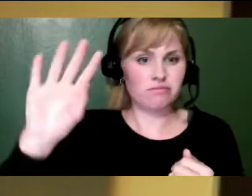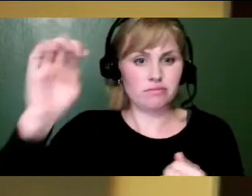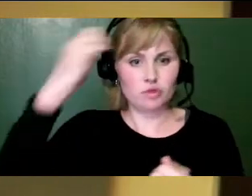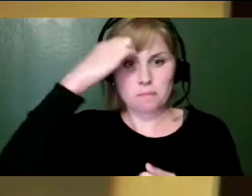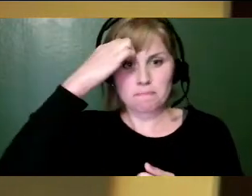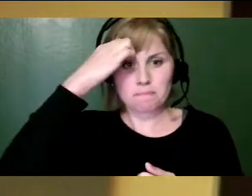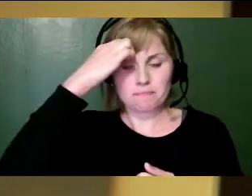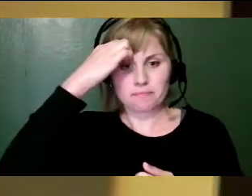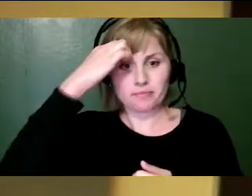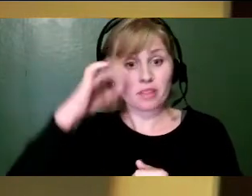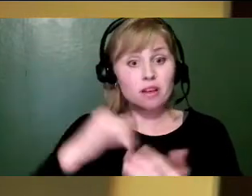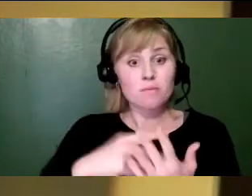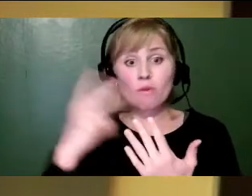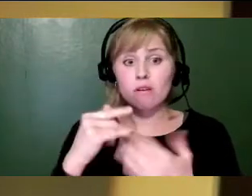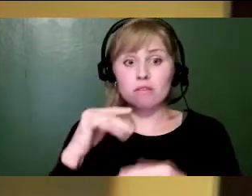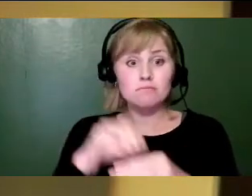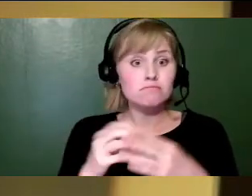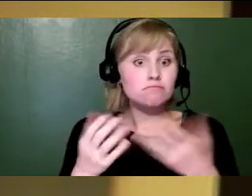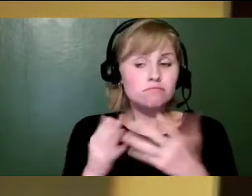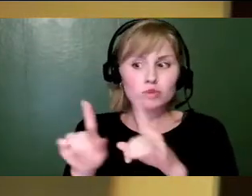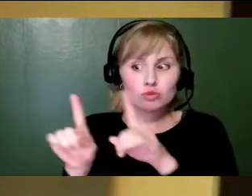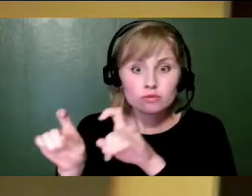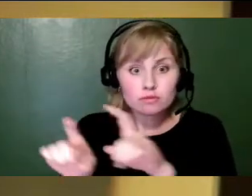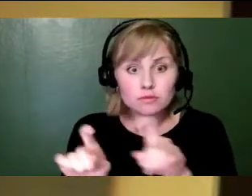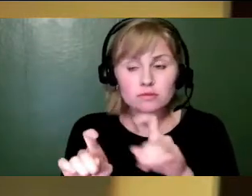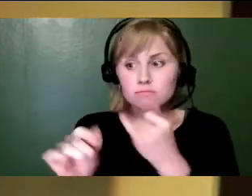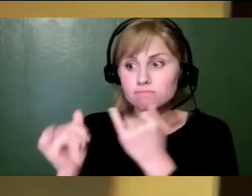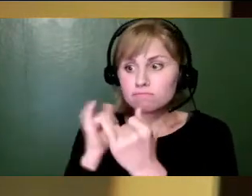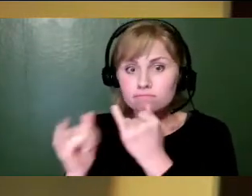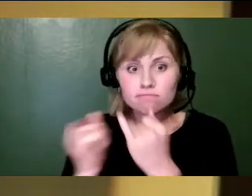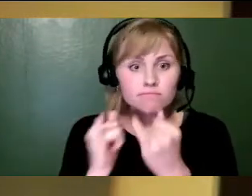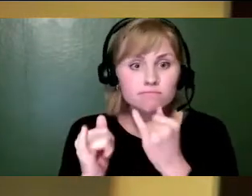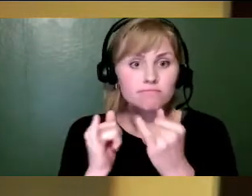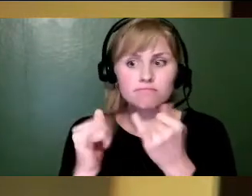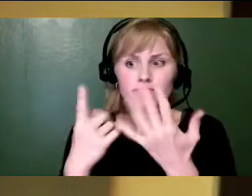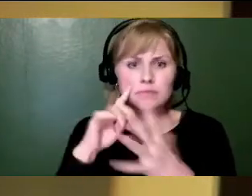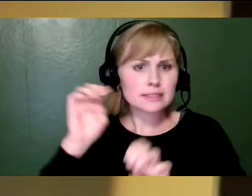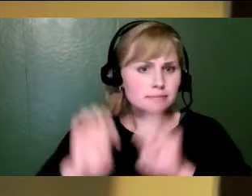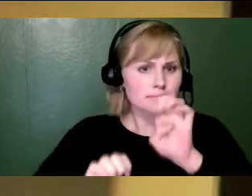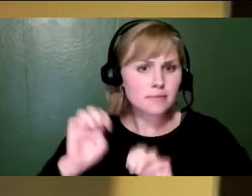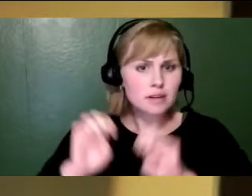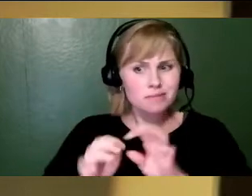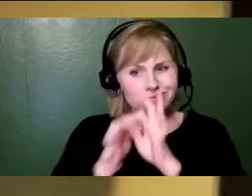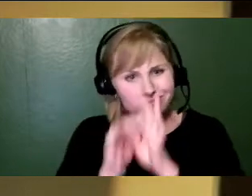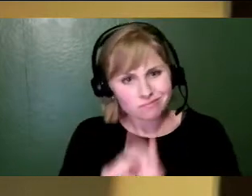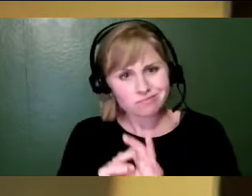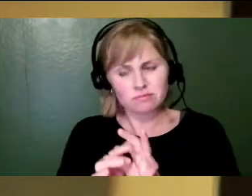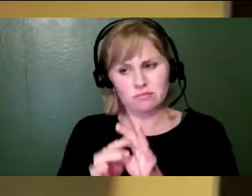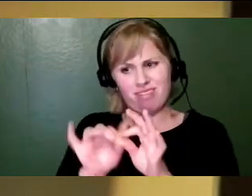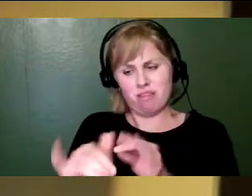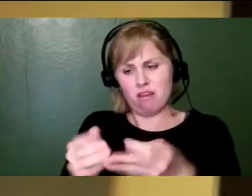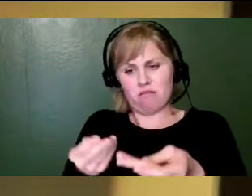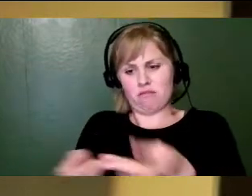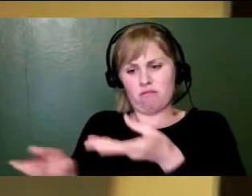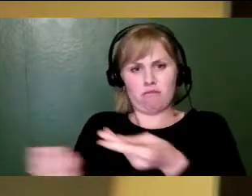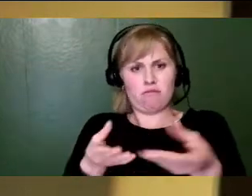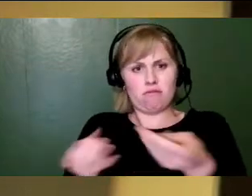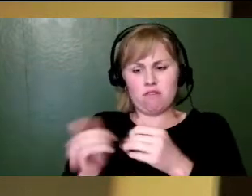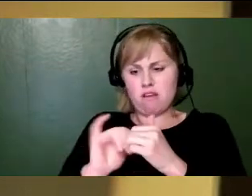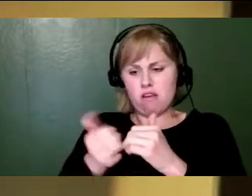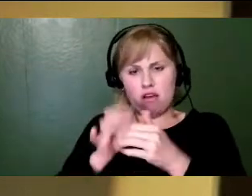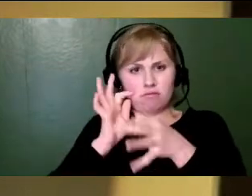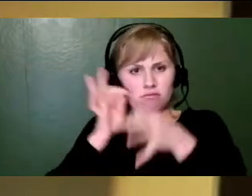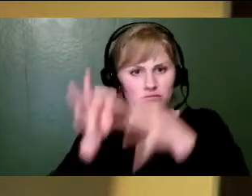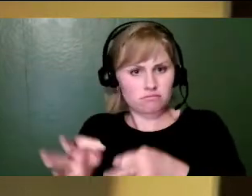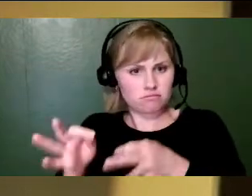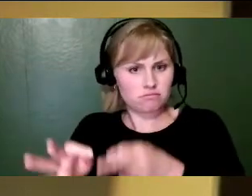involves surveys, interviews, and experiments on arbitrator decision-making. This mixed methodology leverages the